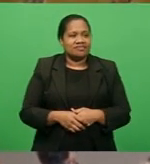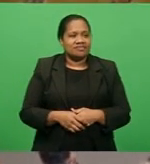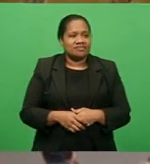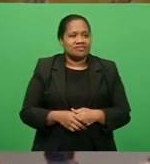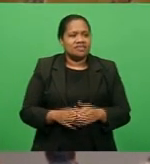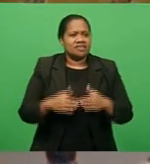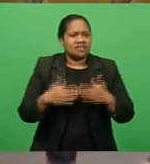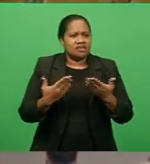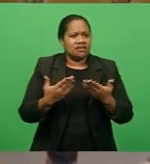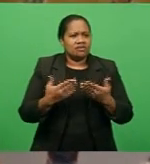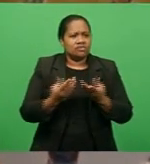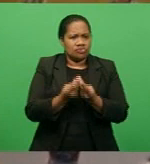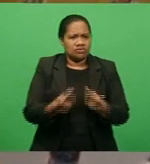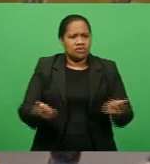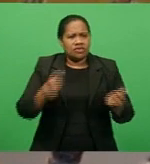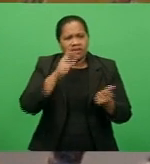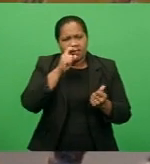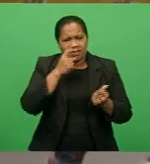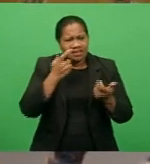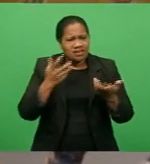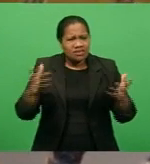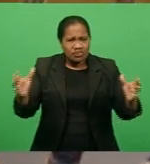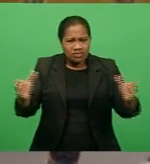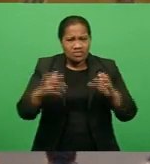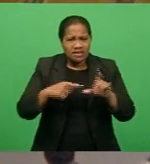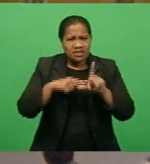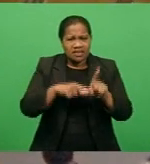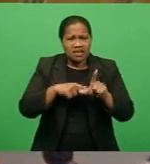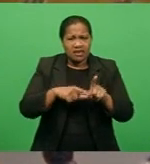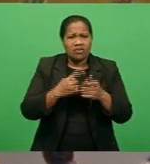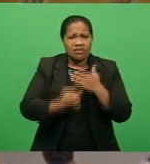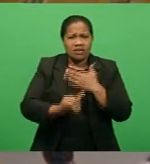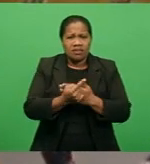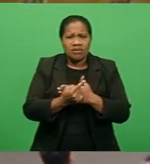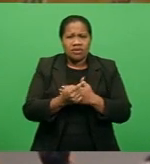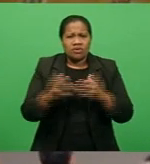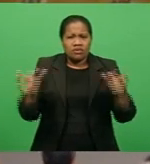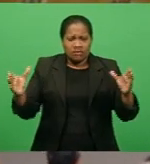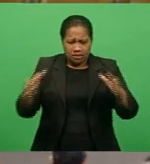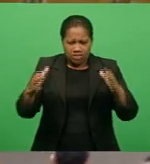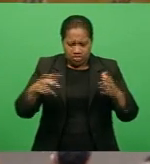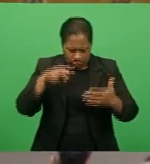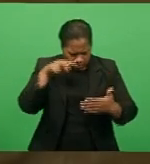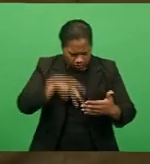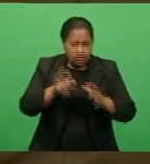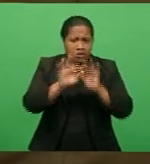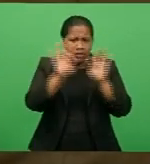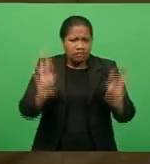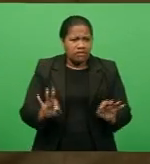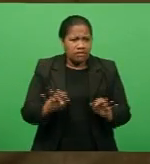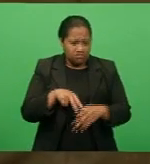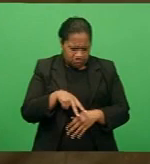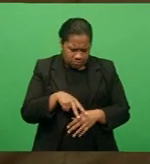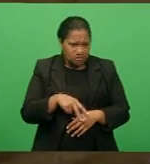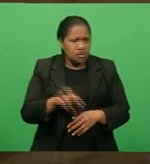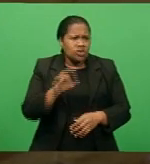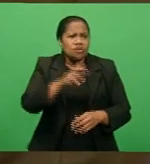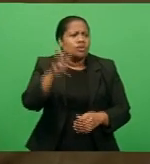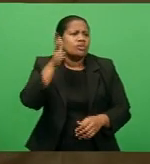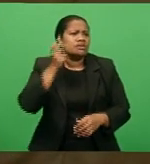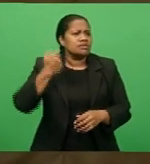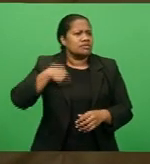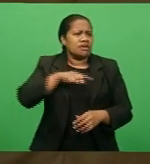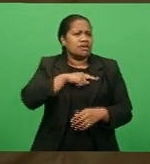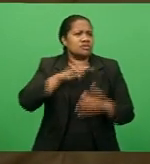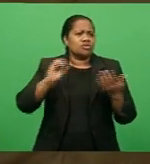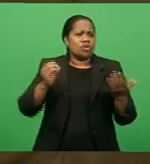together with you youngsters because we get together and you're just looking down at your phones. You guys don't even listen to us. So